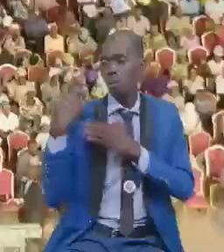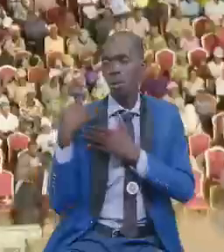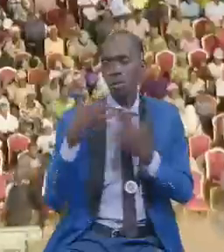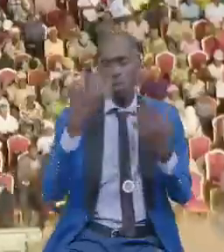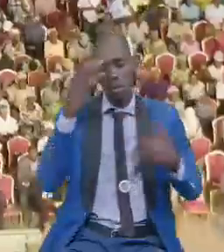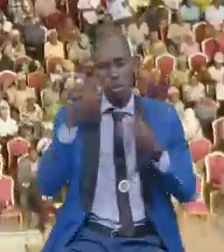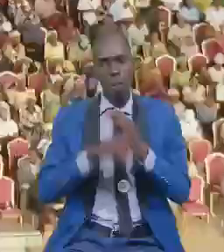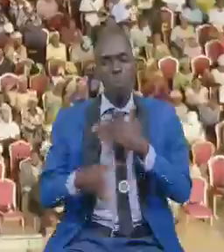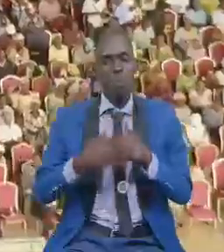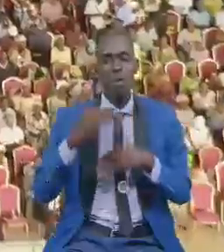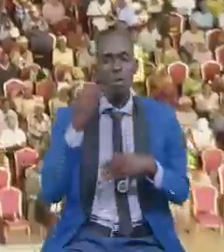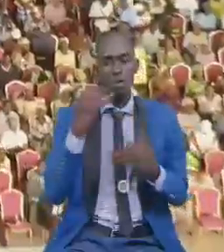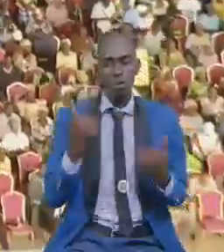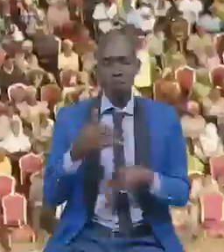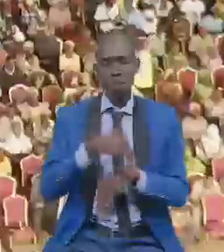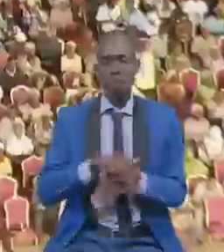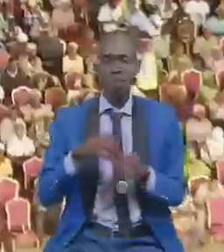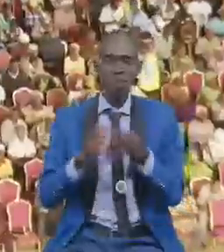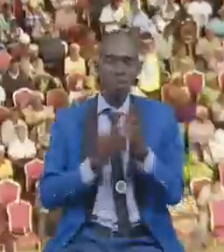in Jesus' name.